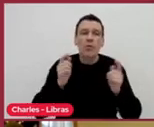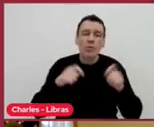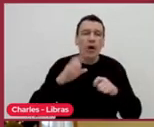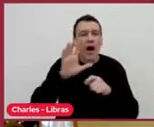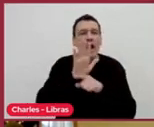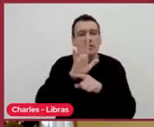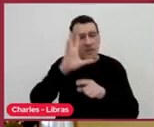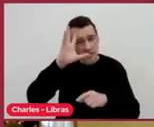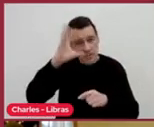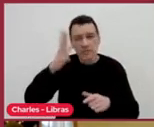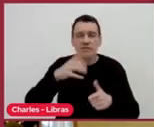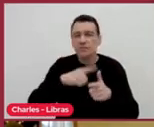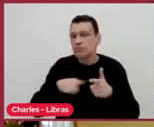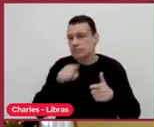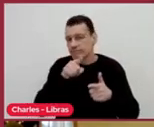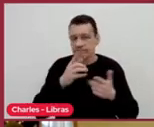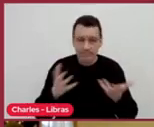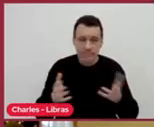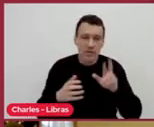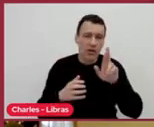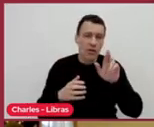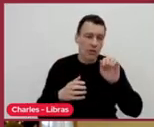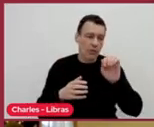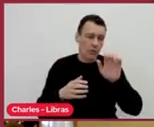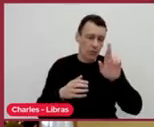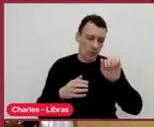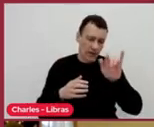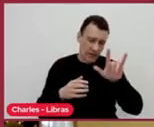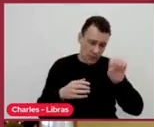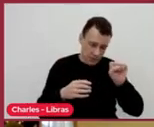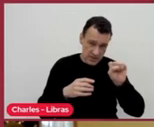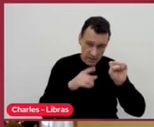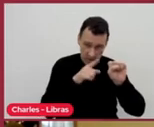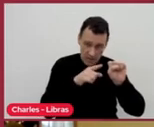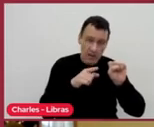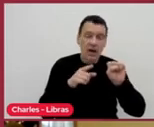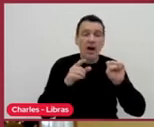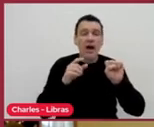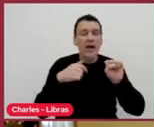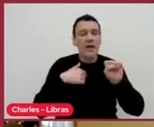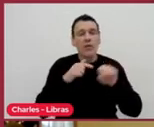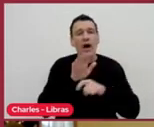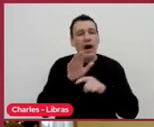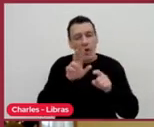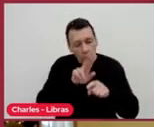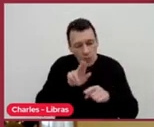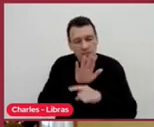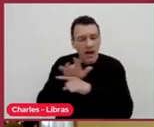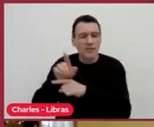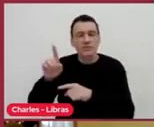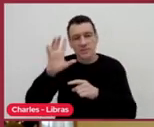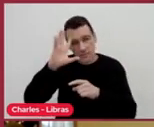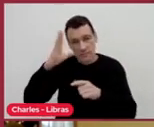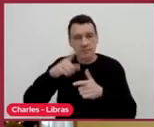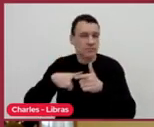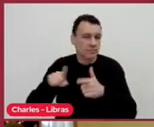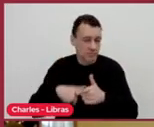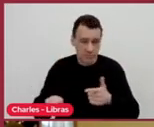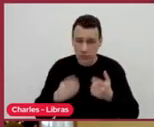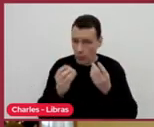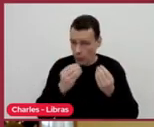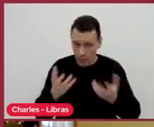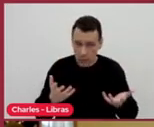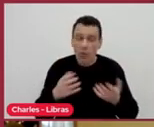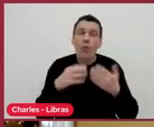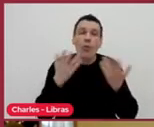to the terminal and do Rails new and do whatever we want, we probably will not have these kinds of